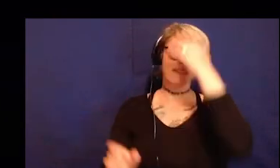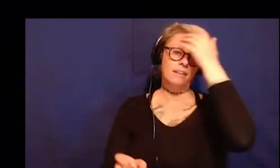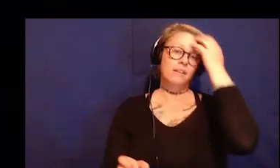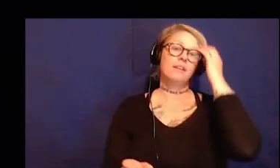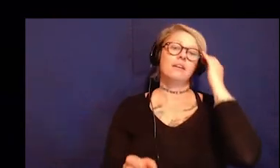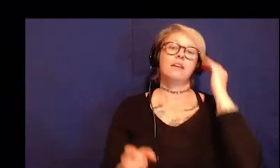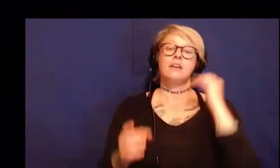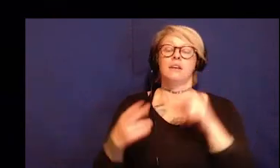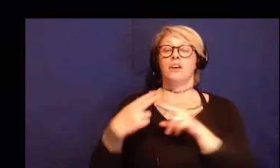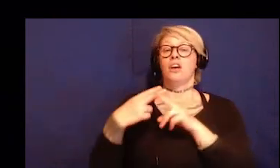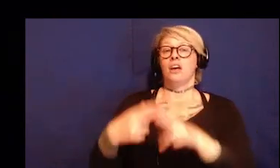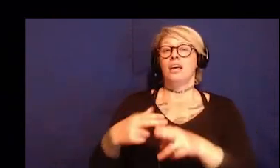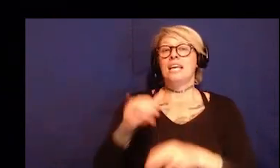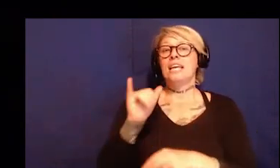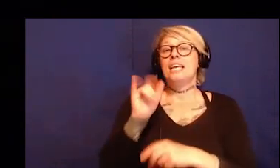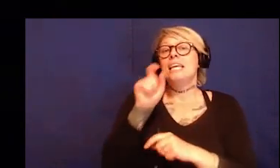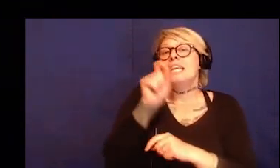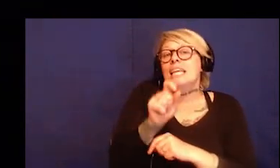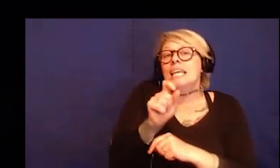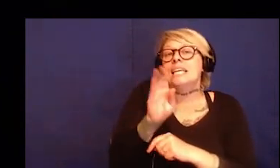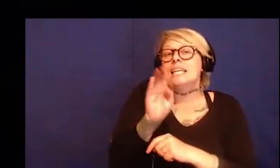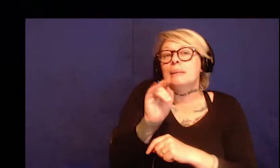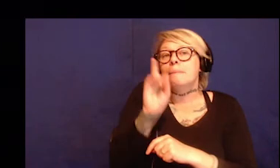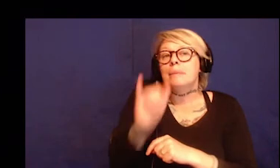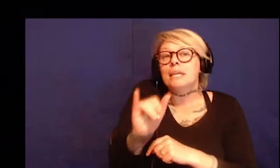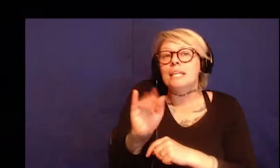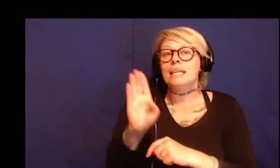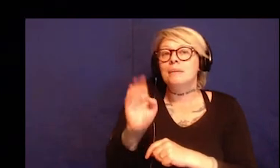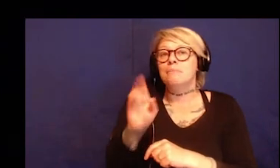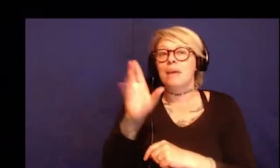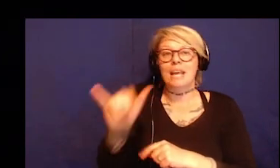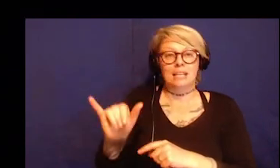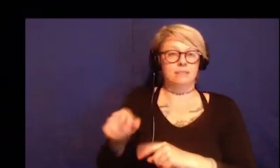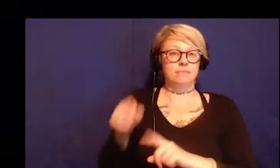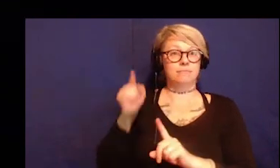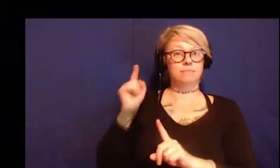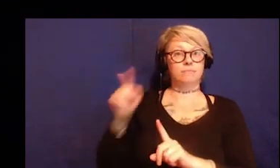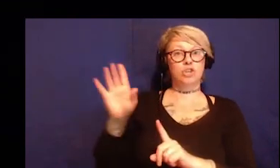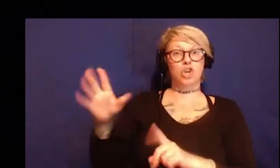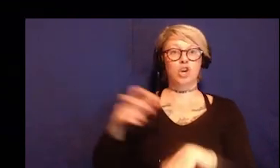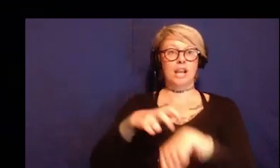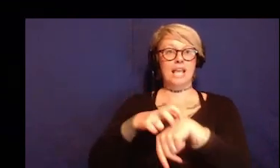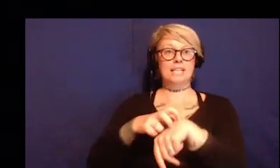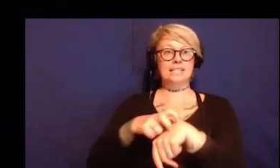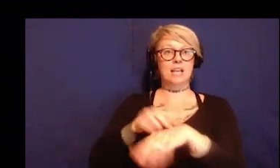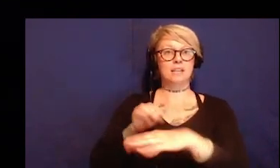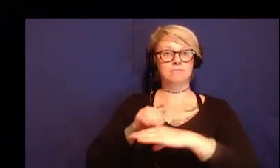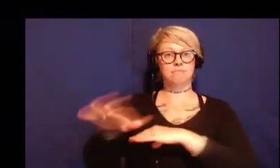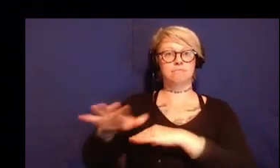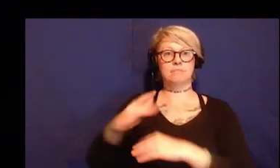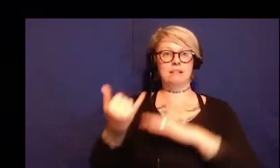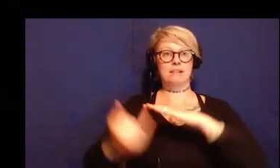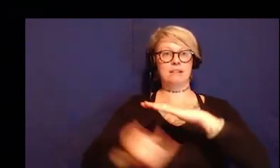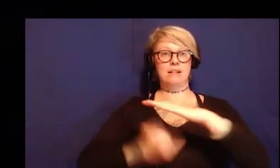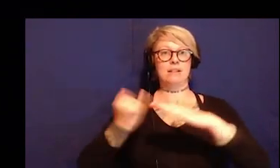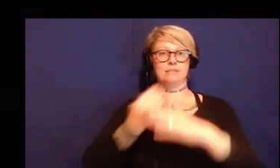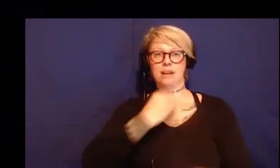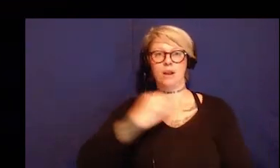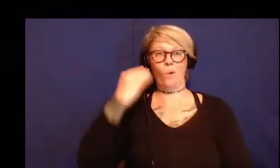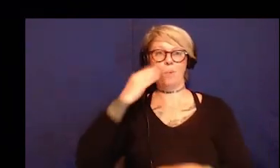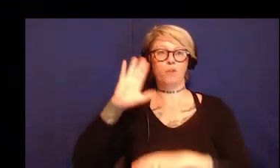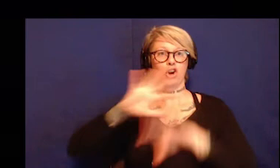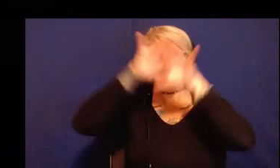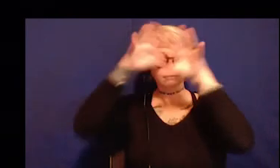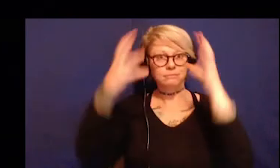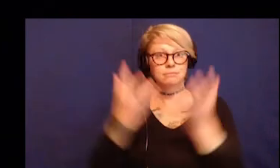Called Itty Bitty Betty. Itty Bitty Betty. Betty Menard's anxiety has her living isolated at home in a reality